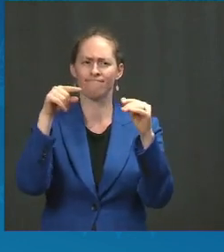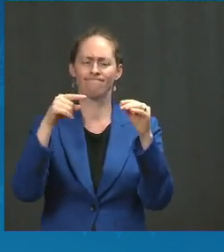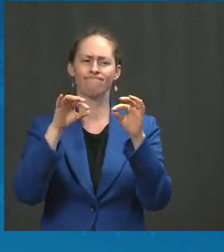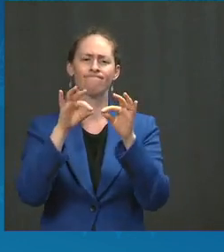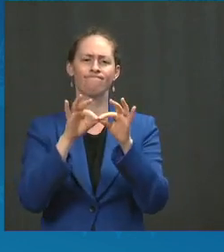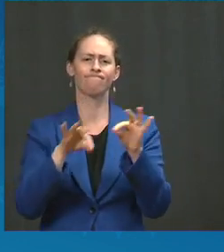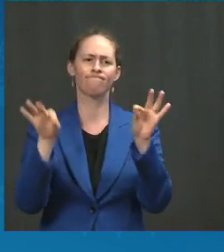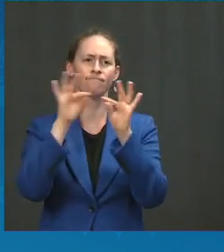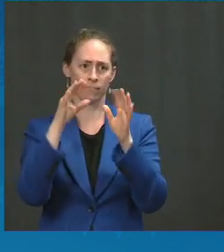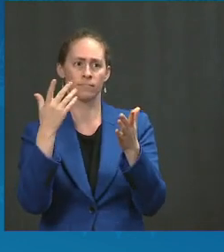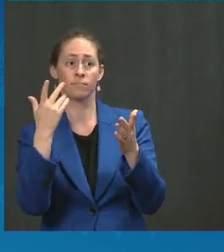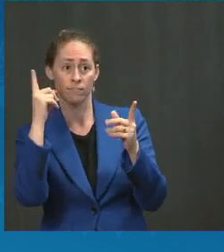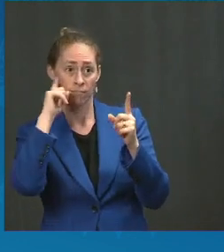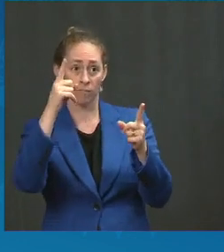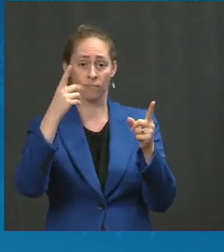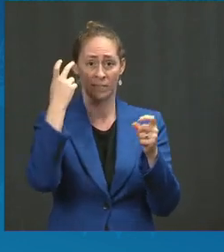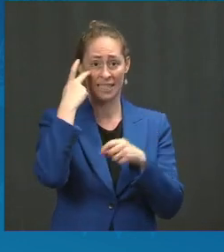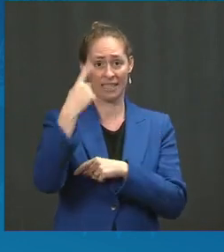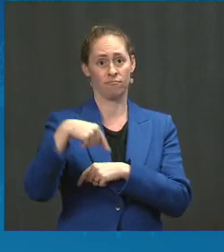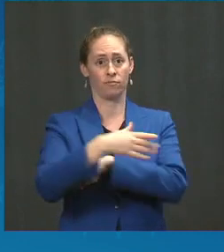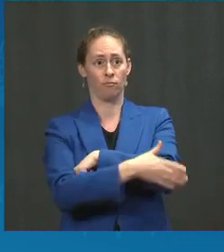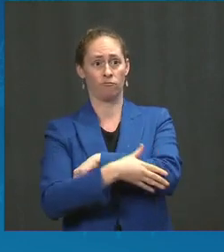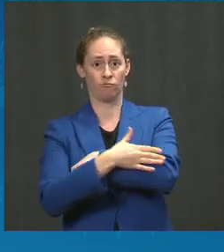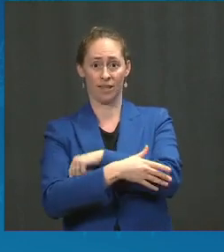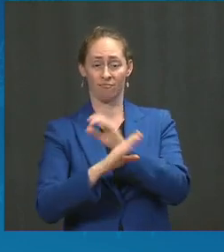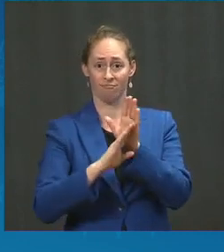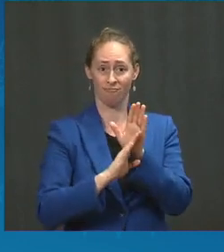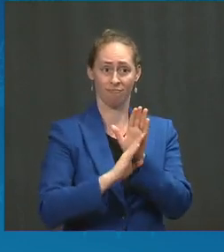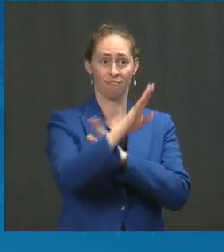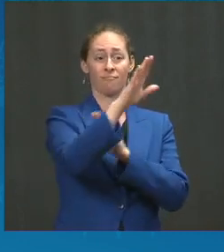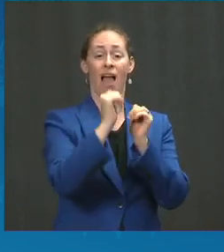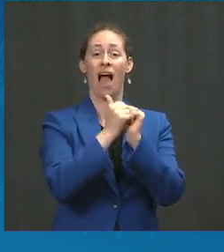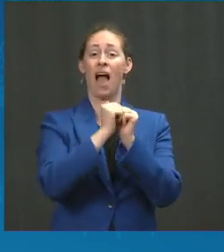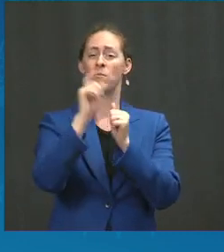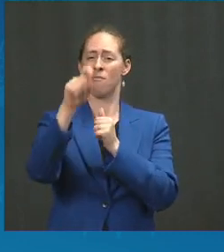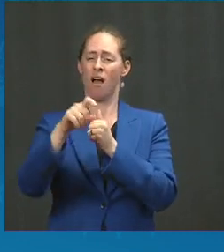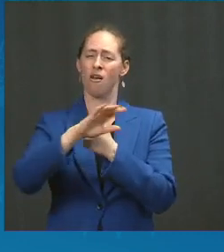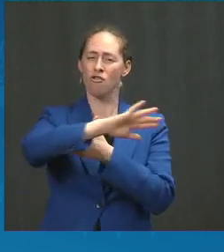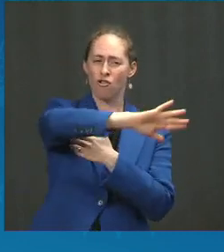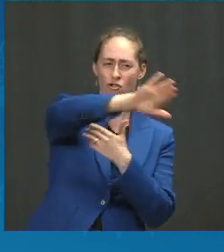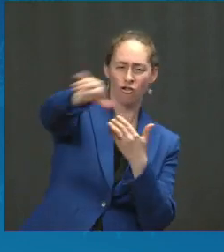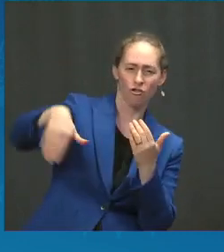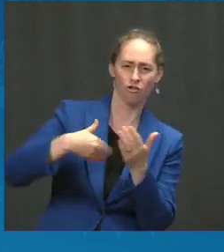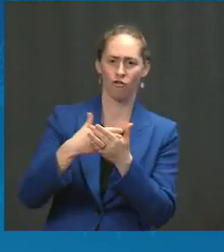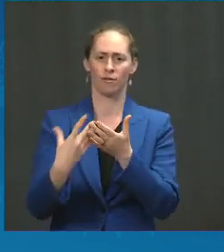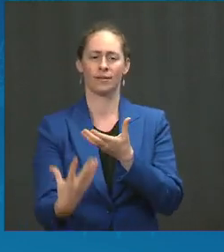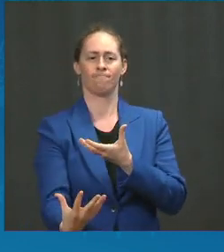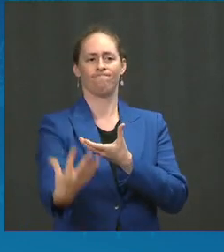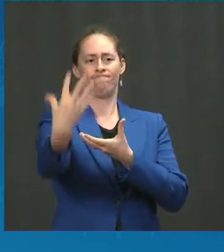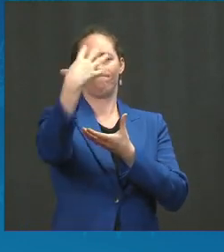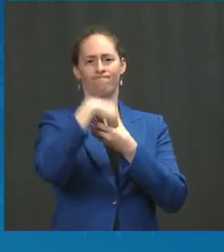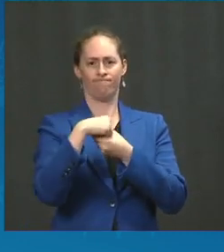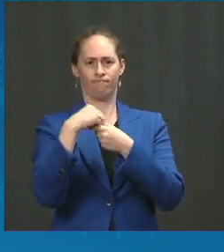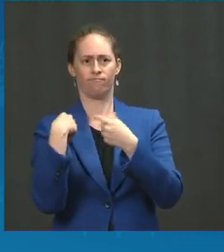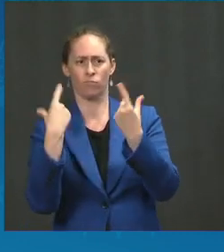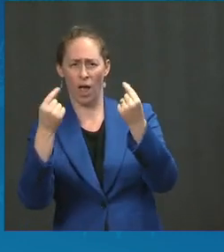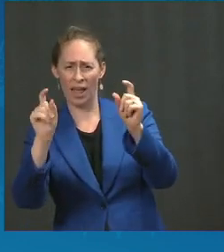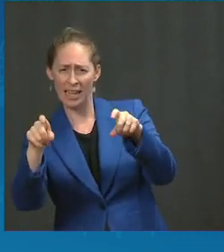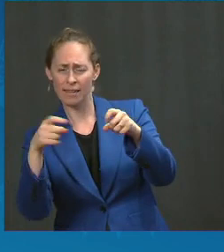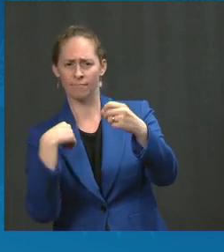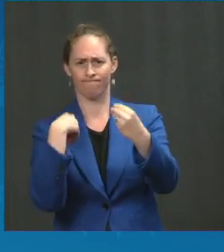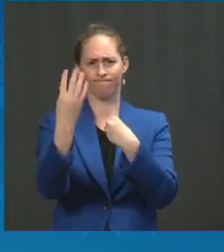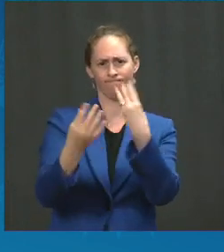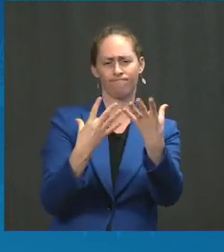give everyone with an idea or an entrepreneurial dream the tools and support they need to help build our reimagined